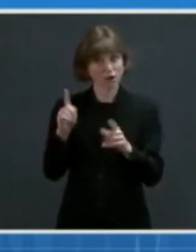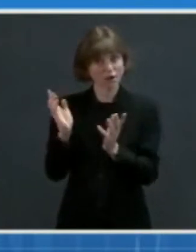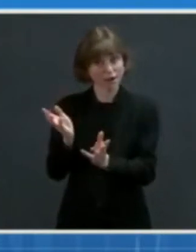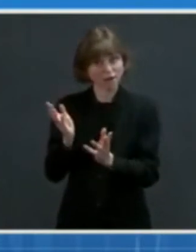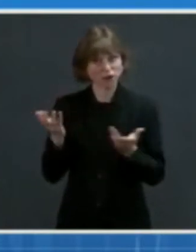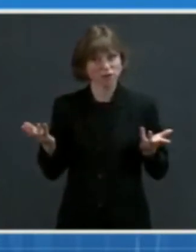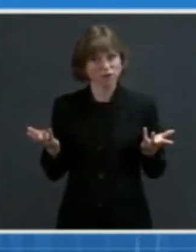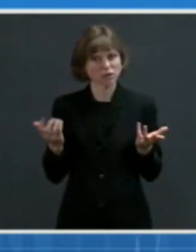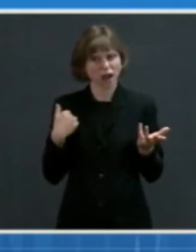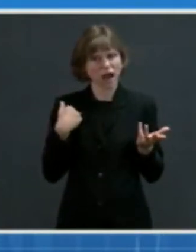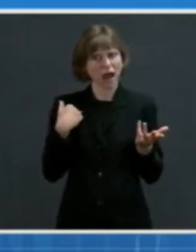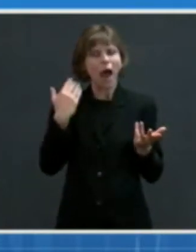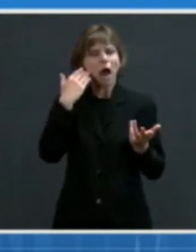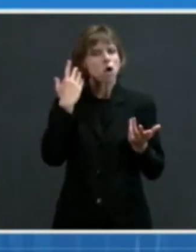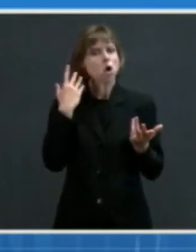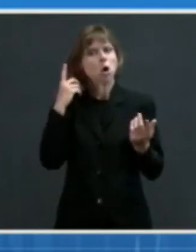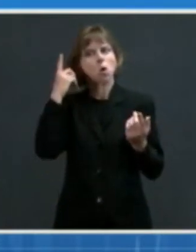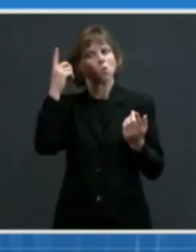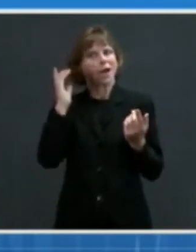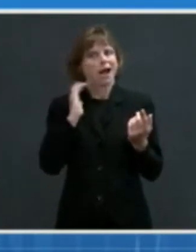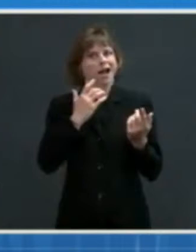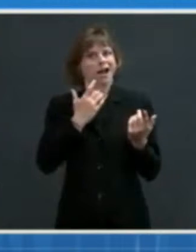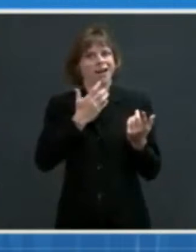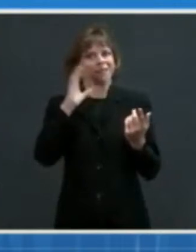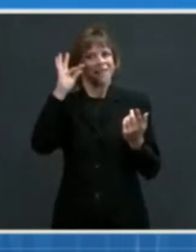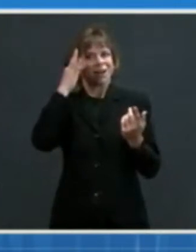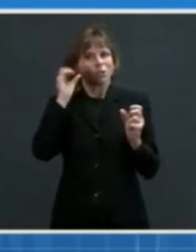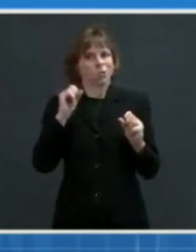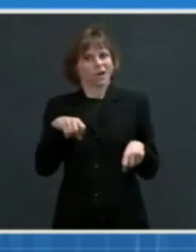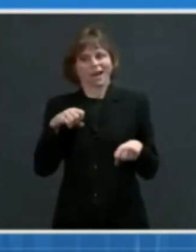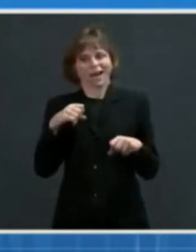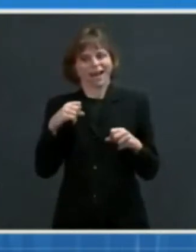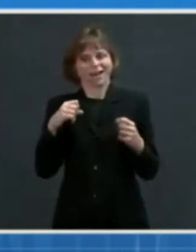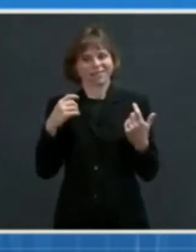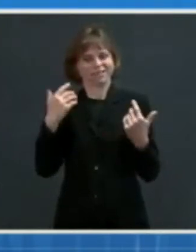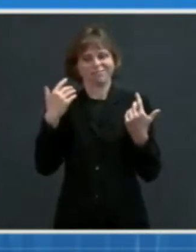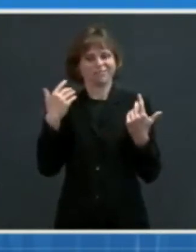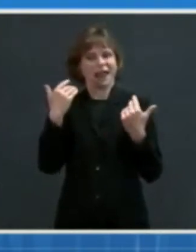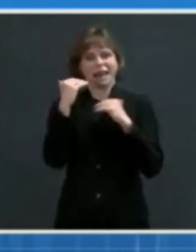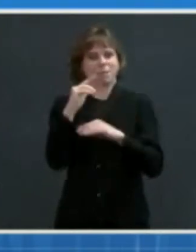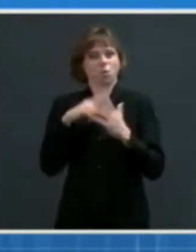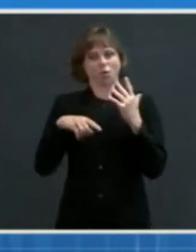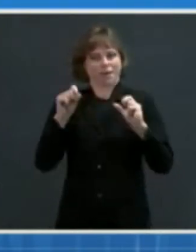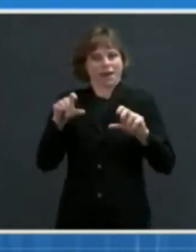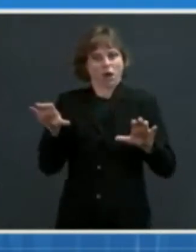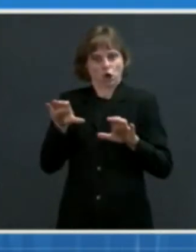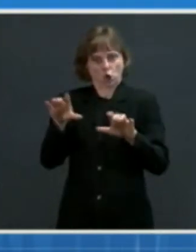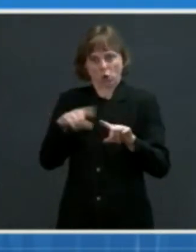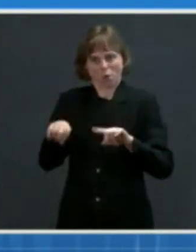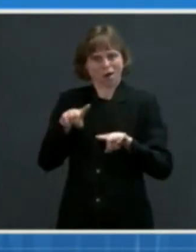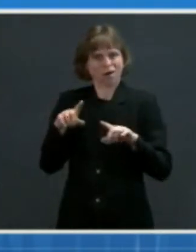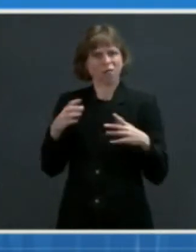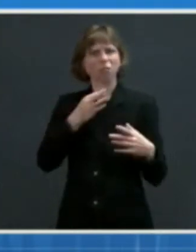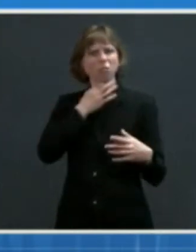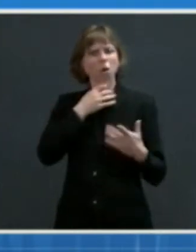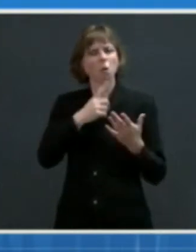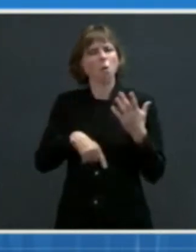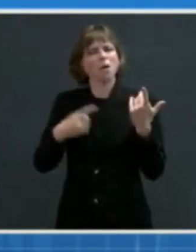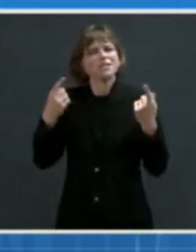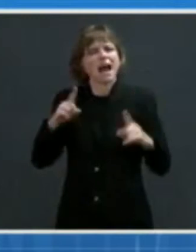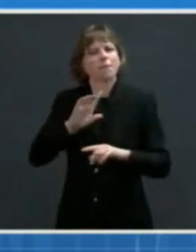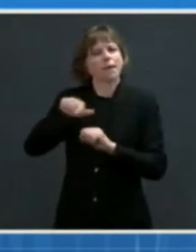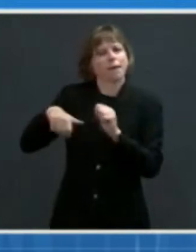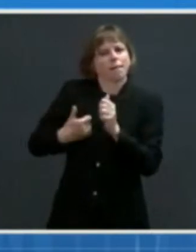I know there's only so much the federal government can do to order states to do things, but what is happening behind the scenes to urge them to not do this?